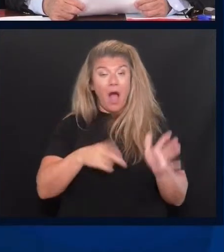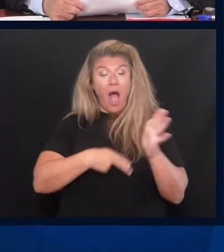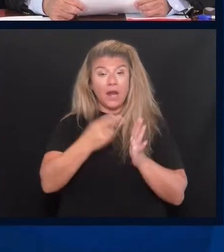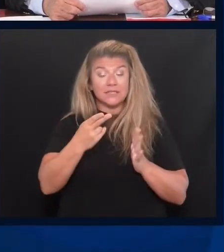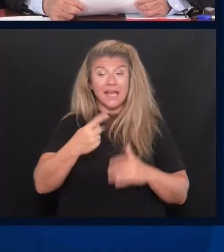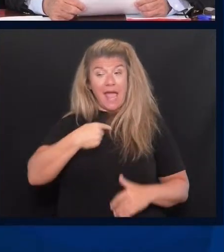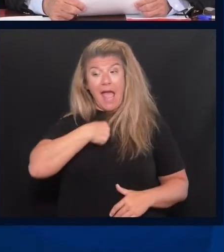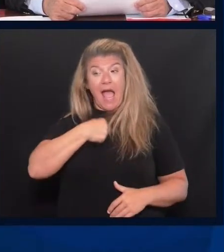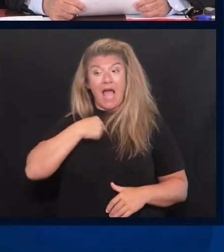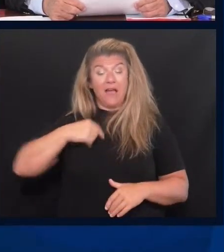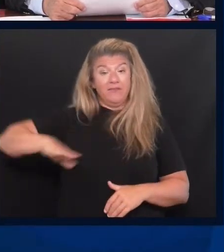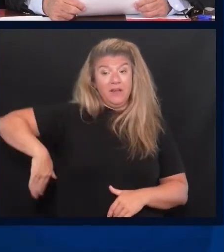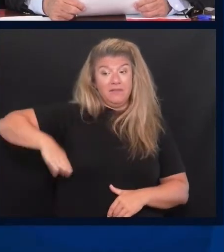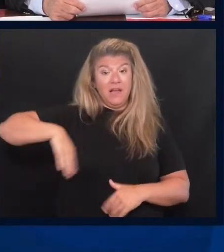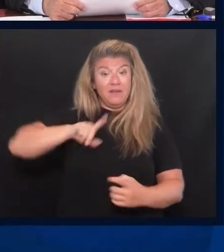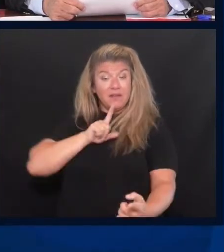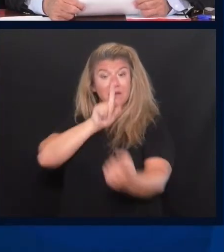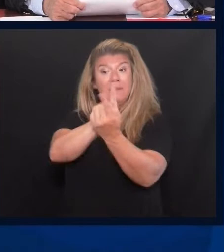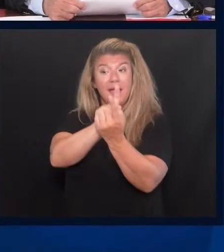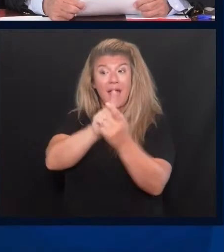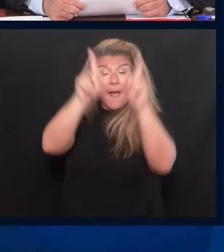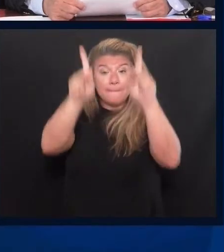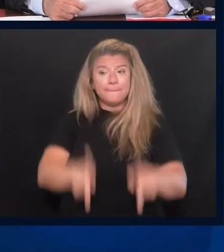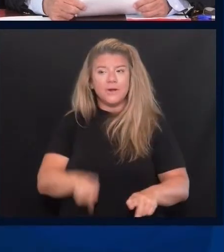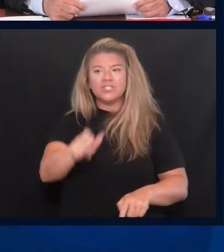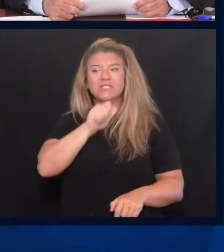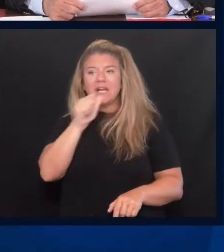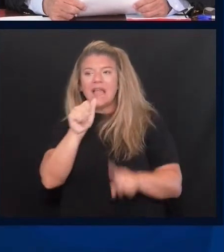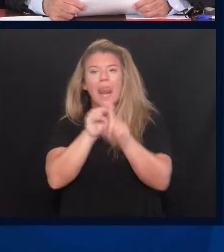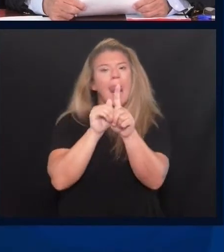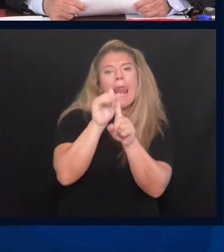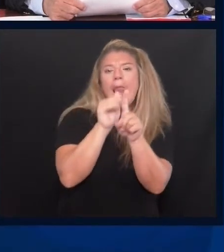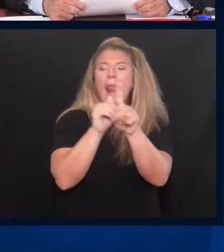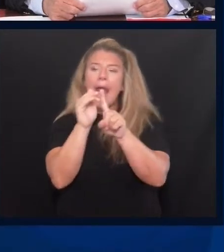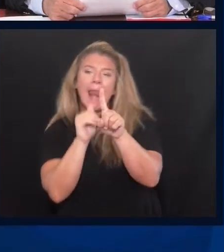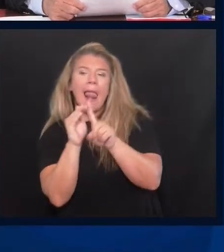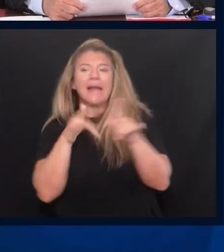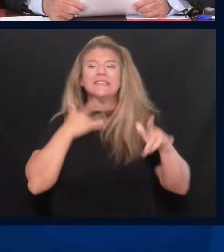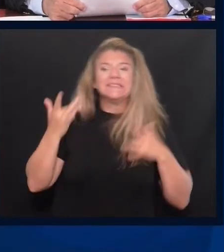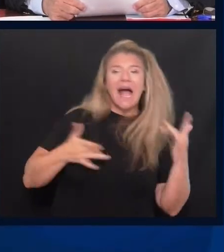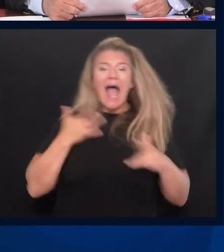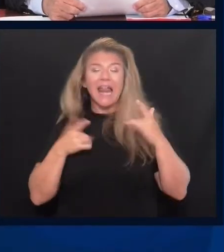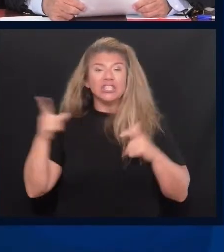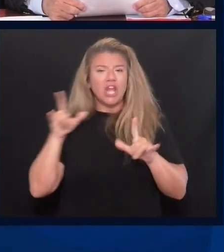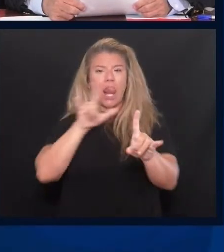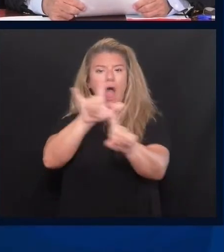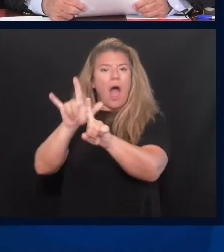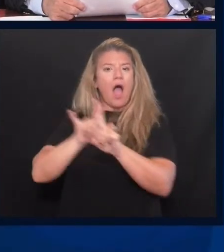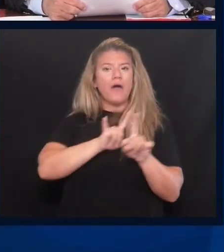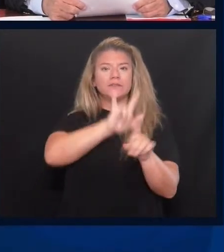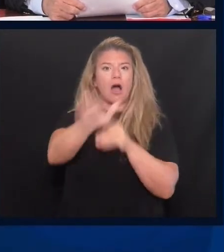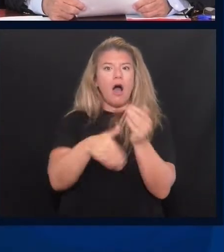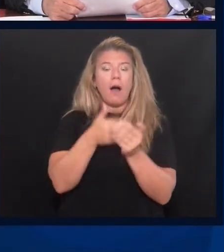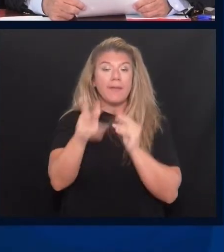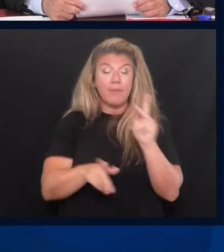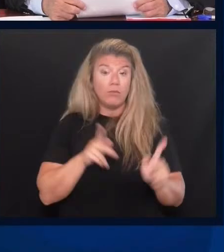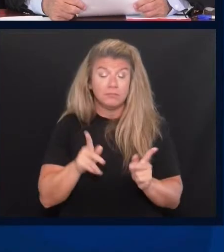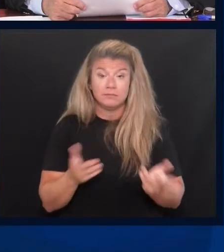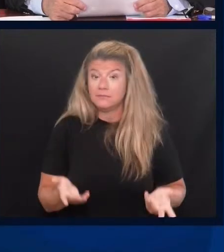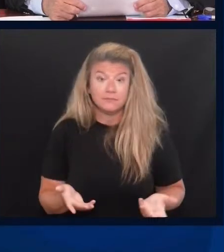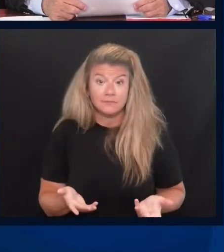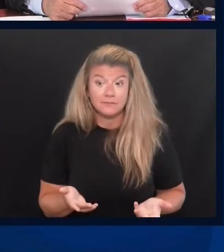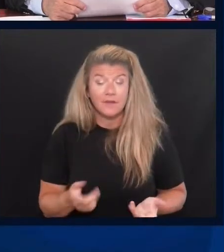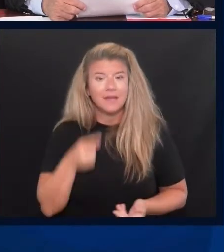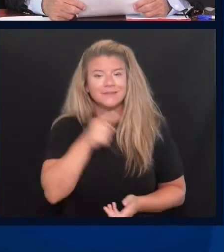single person that she just doesn't wiggle and go up and start licking and everything. She loves everybody. There couldn't be a